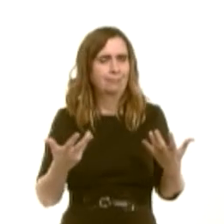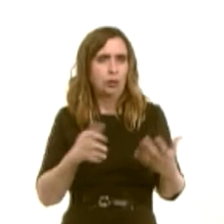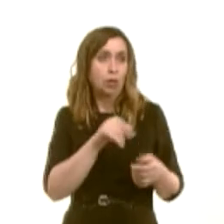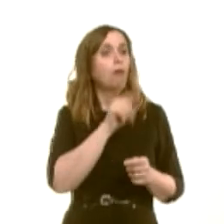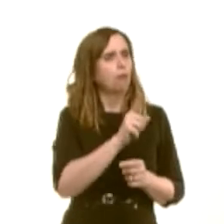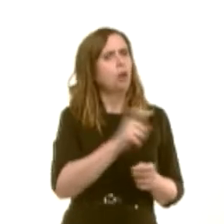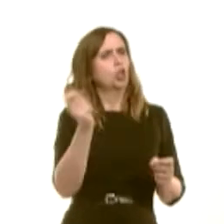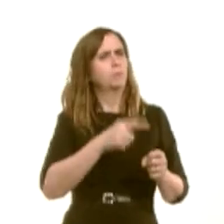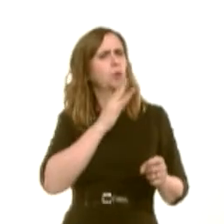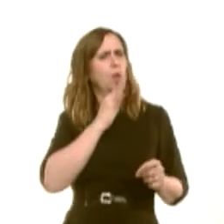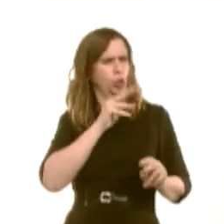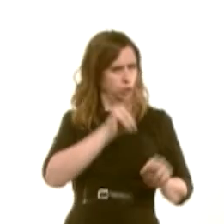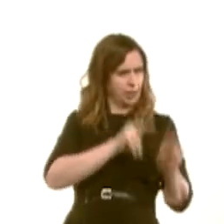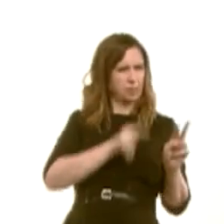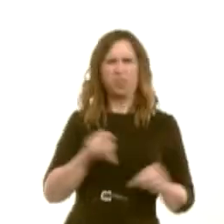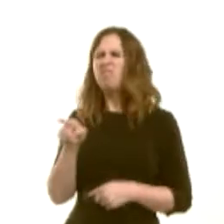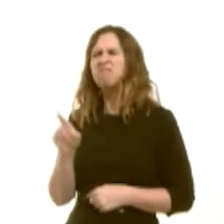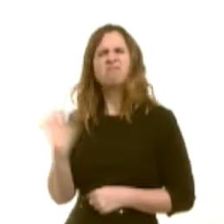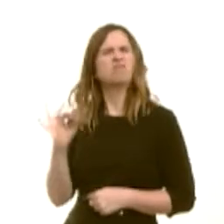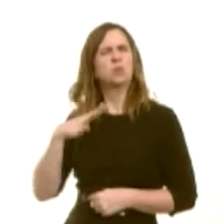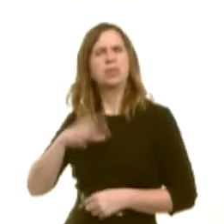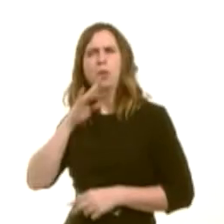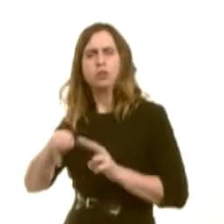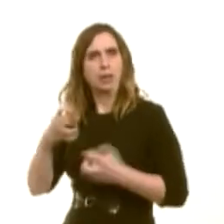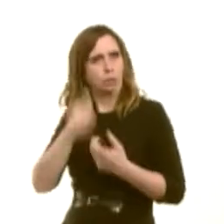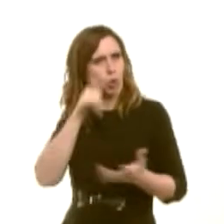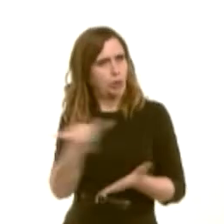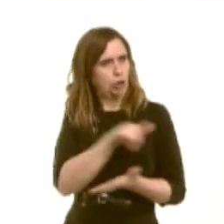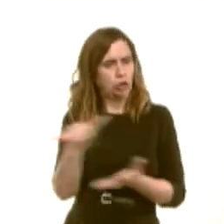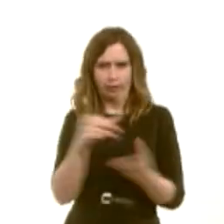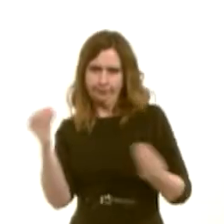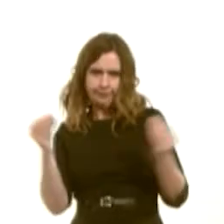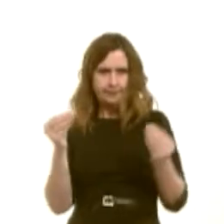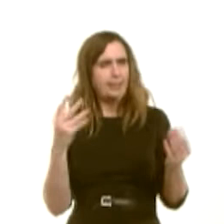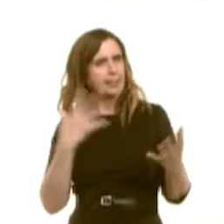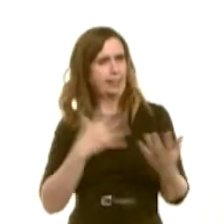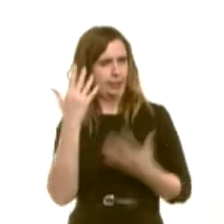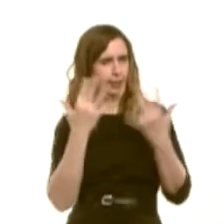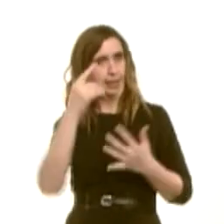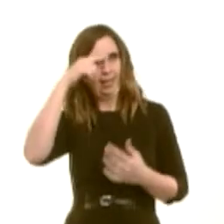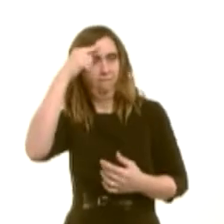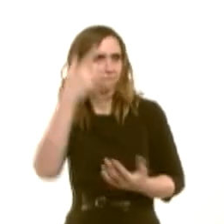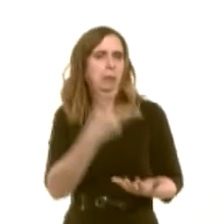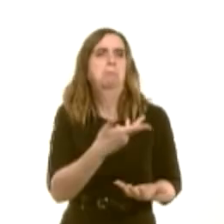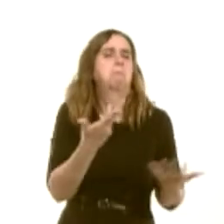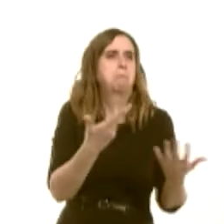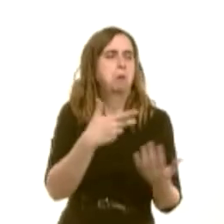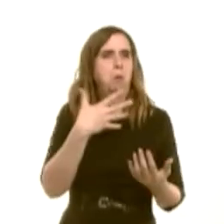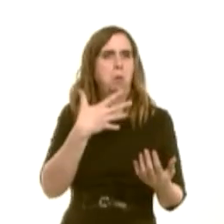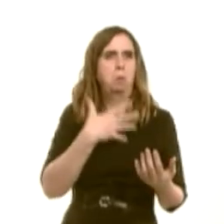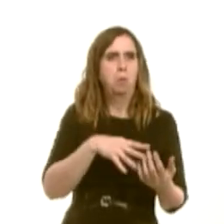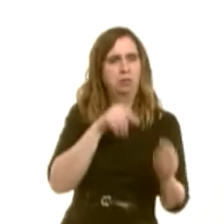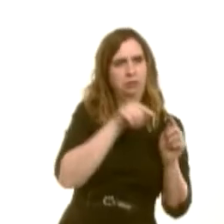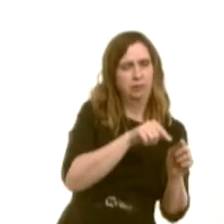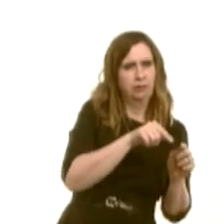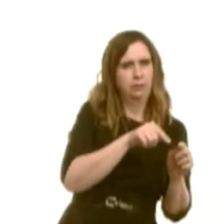What kind shouldn't have an assessment? And in what way do we ensure that somebody tries to go from one line to